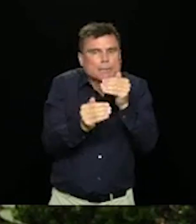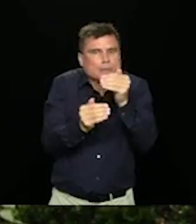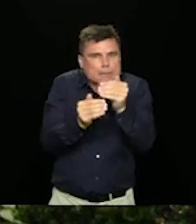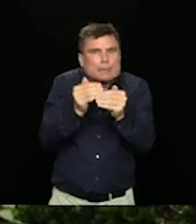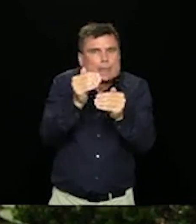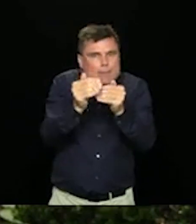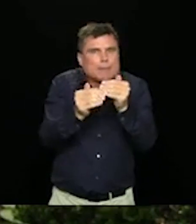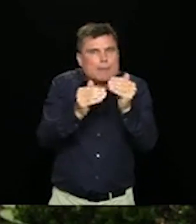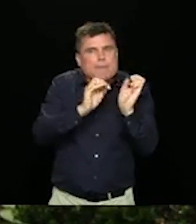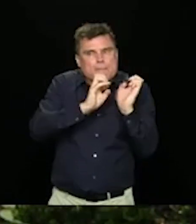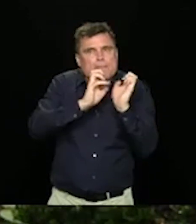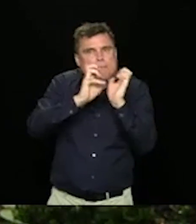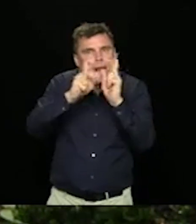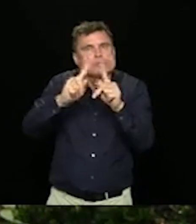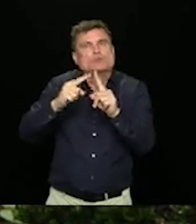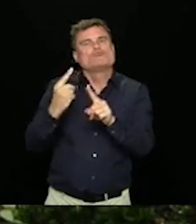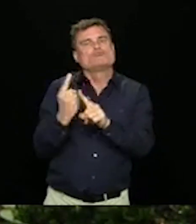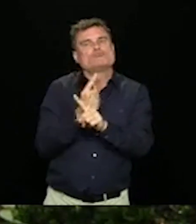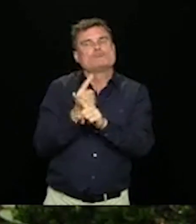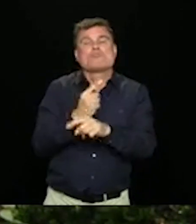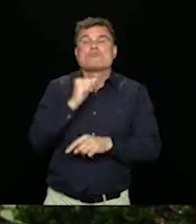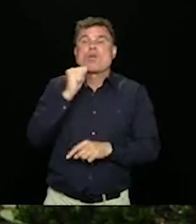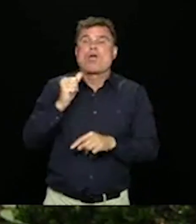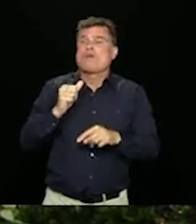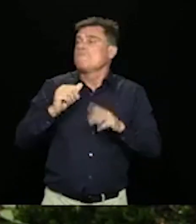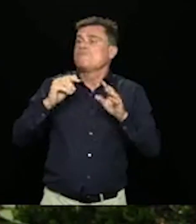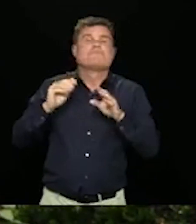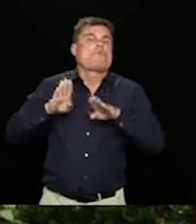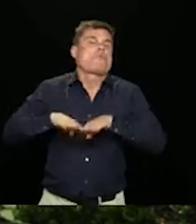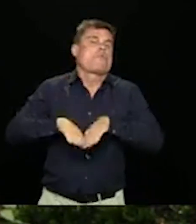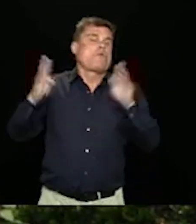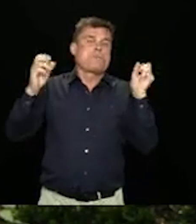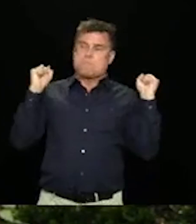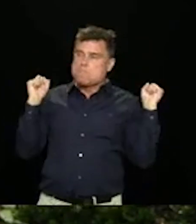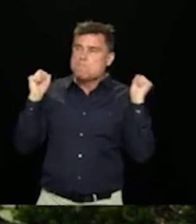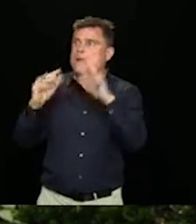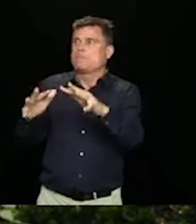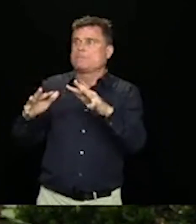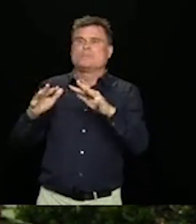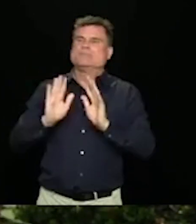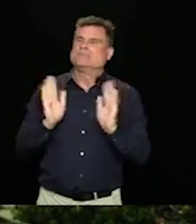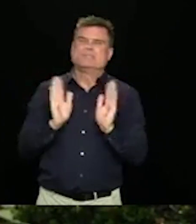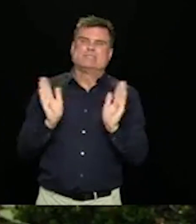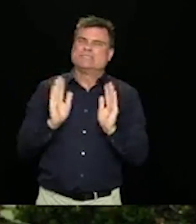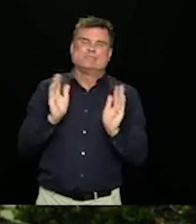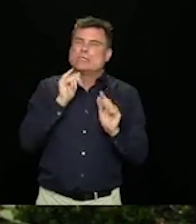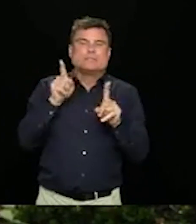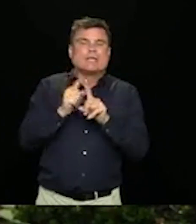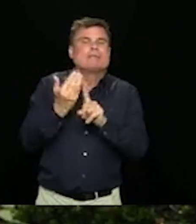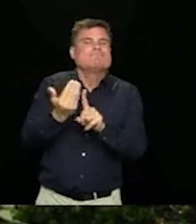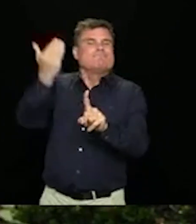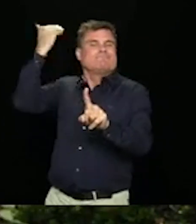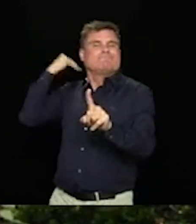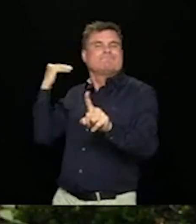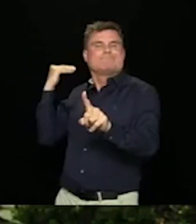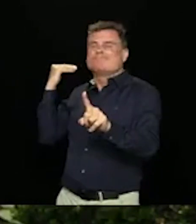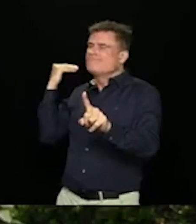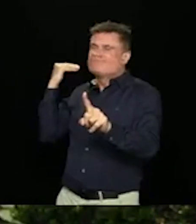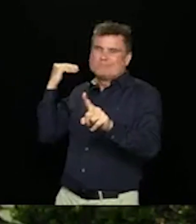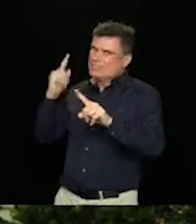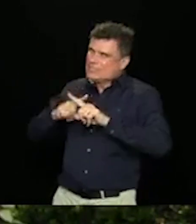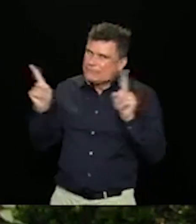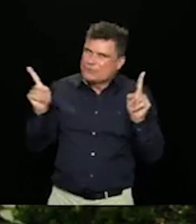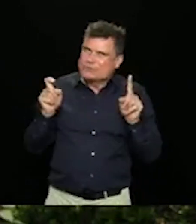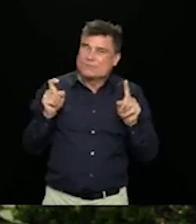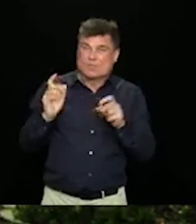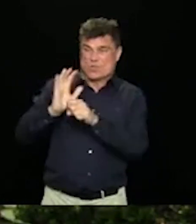We expect that the incubation period from phase 1 is into its second incubation period. The numbers have been very